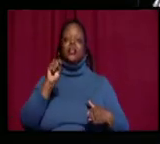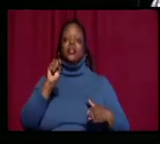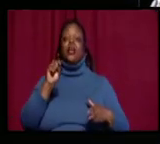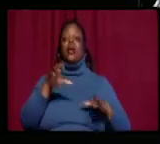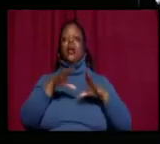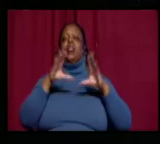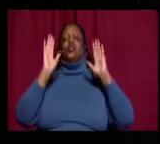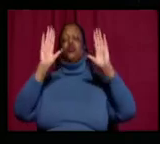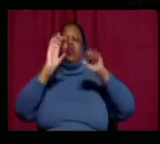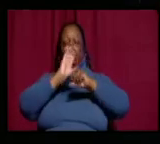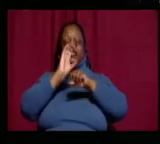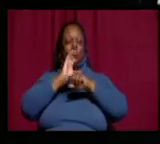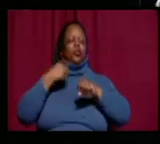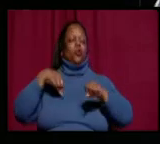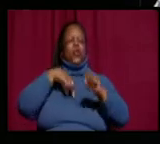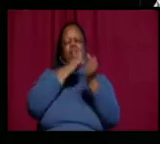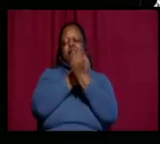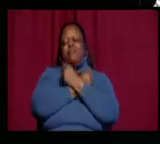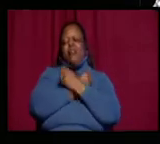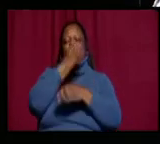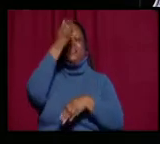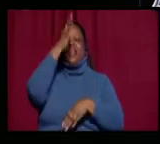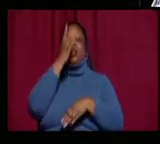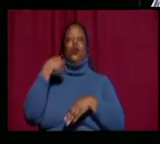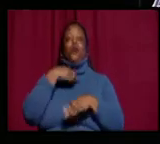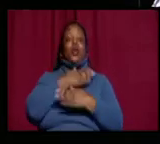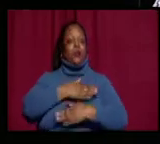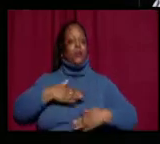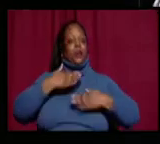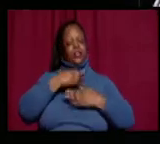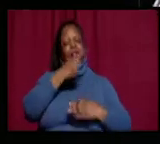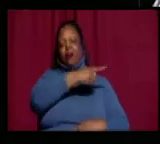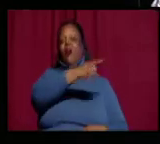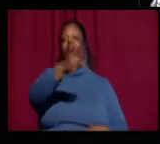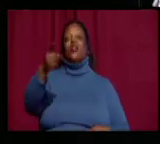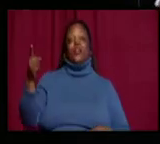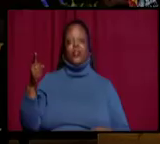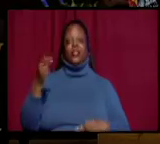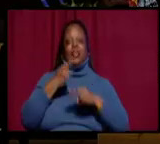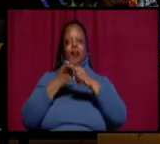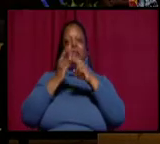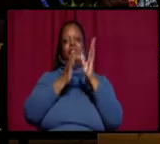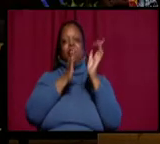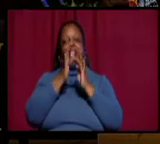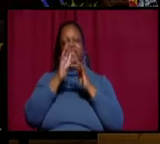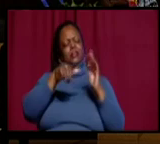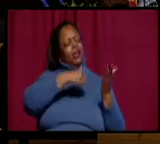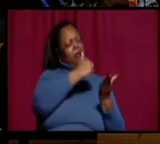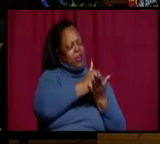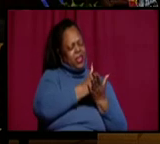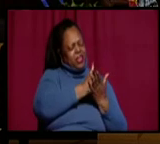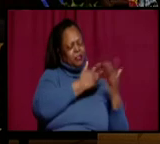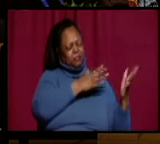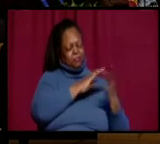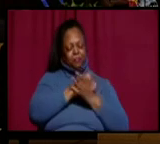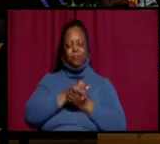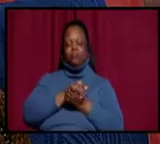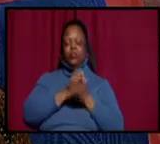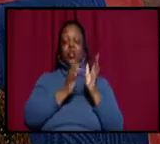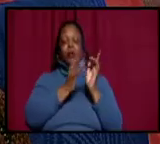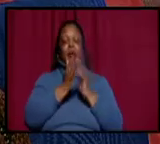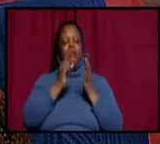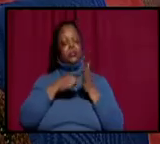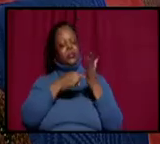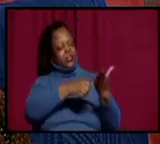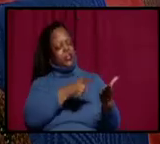this wonderful church. We just love God. Amen. And we appreciate each and every one of you in Jesus' name. Amen. Amen. The Bible says